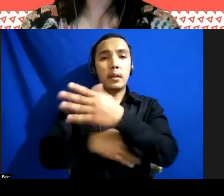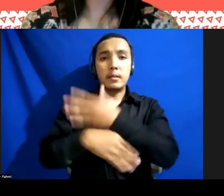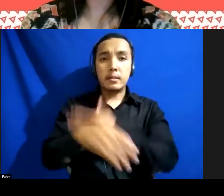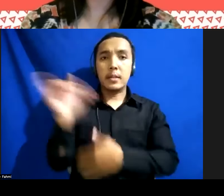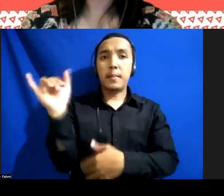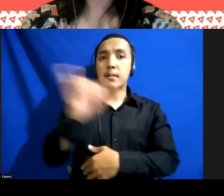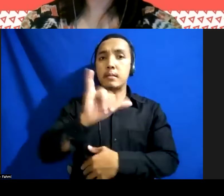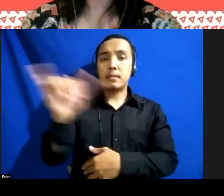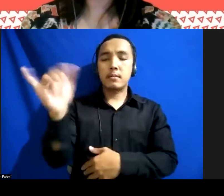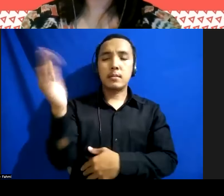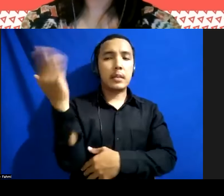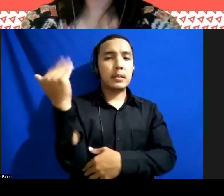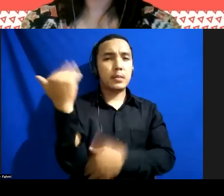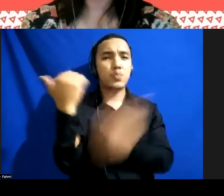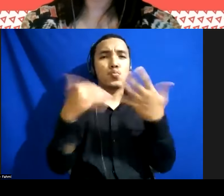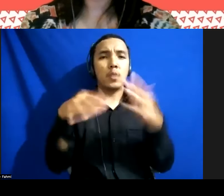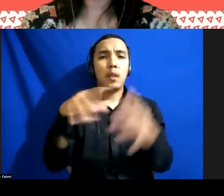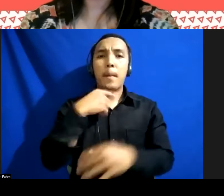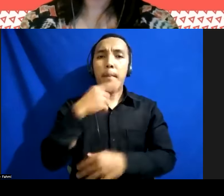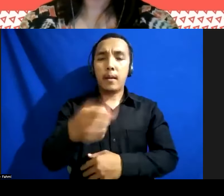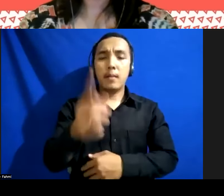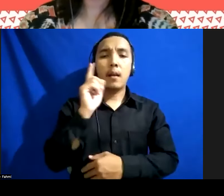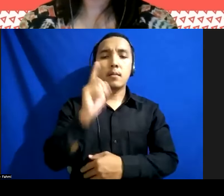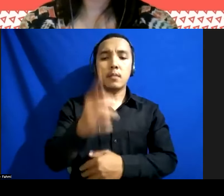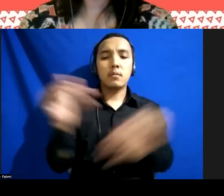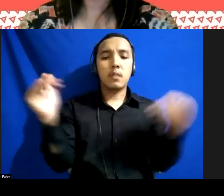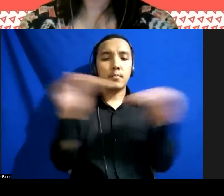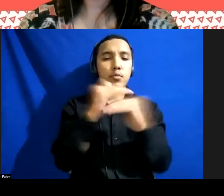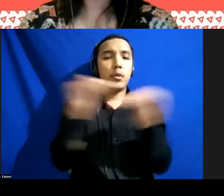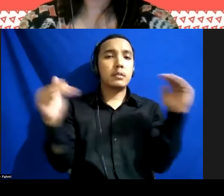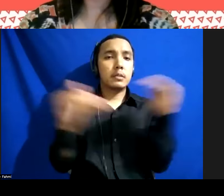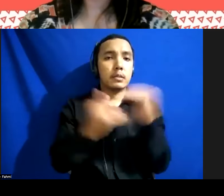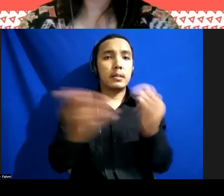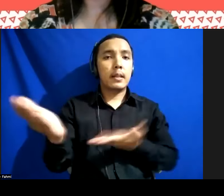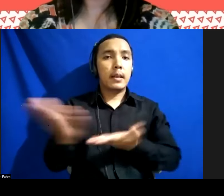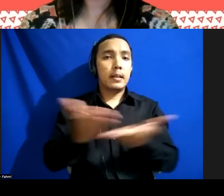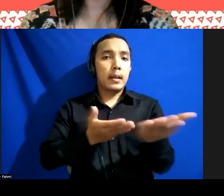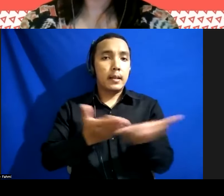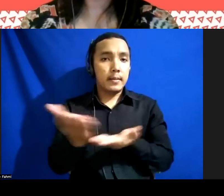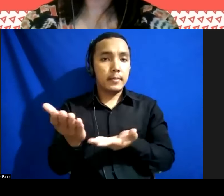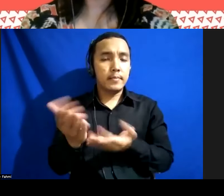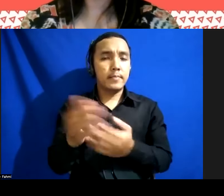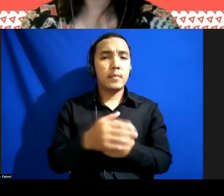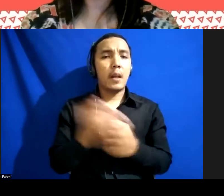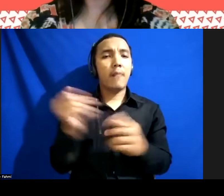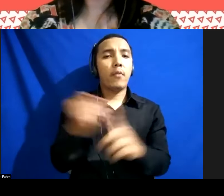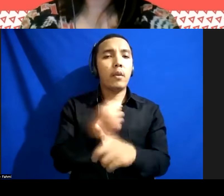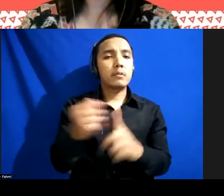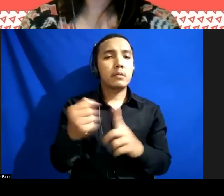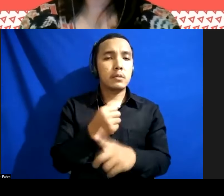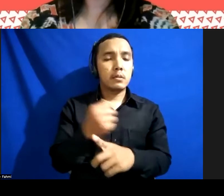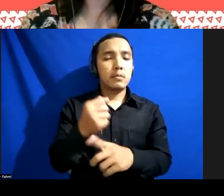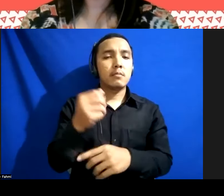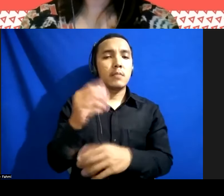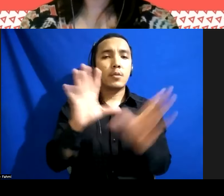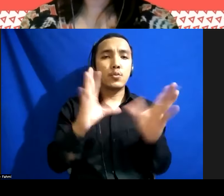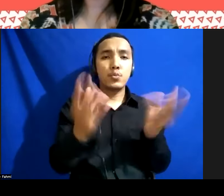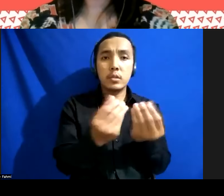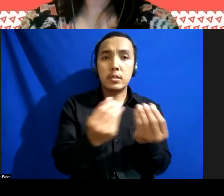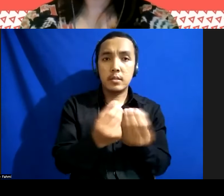mentioned earlier. We also have transportation services at the regional transportation offices, as well as